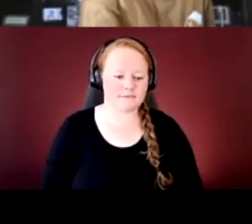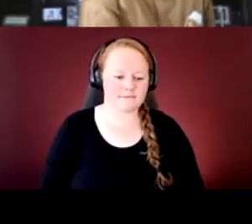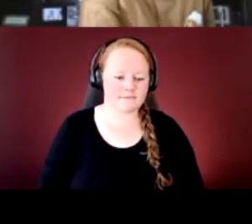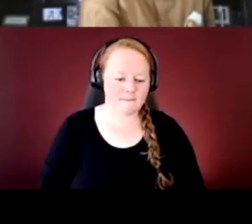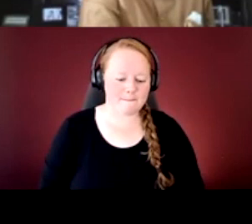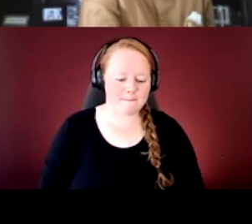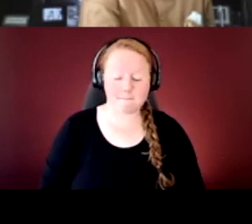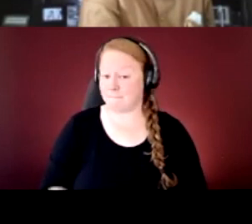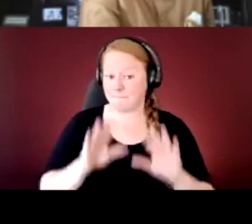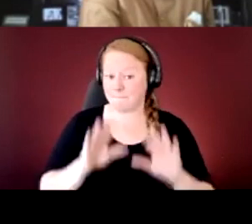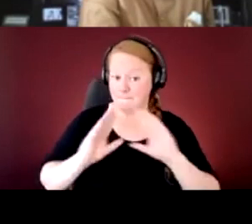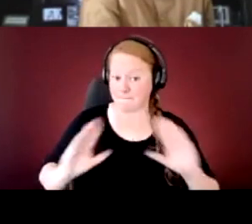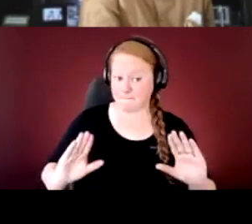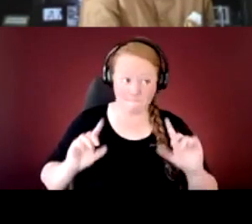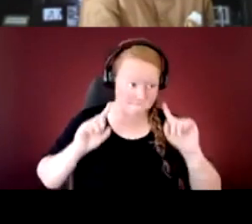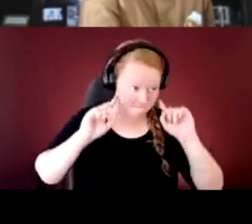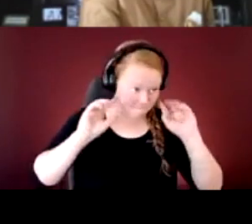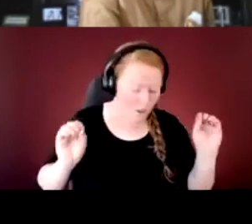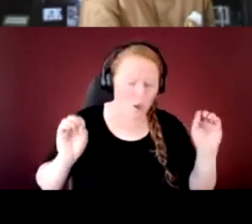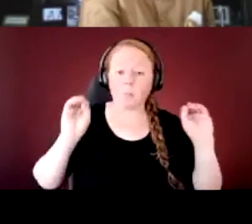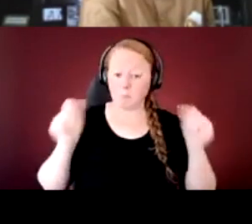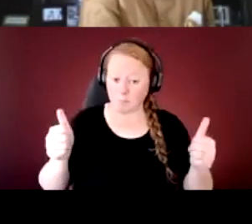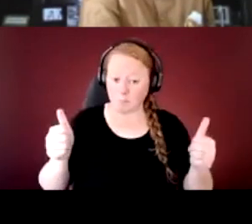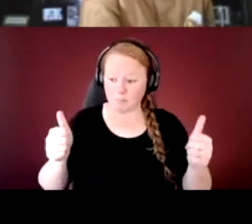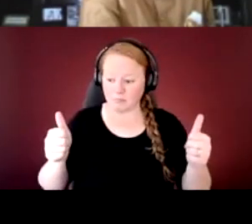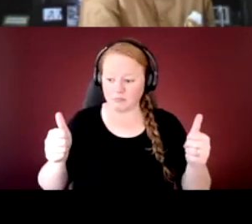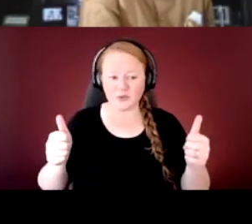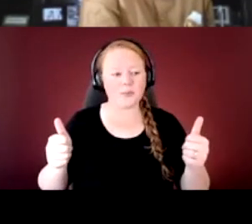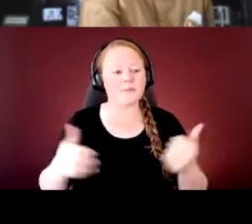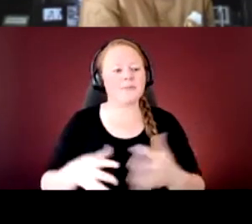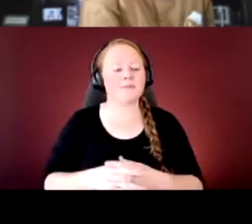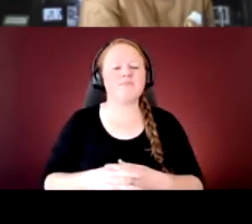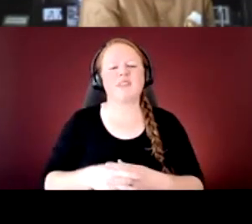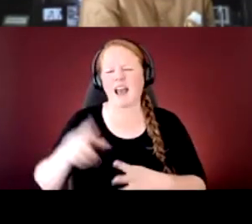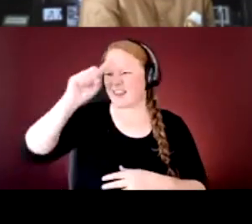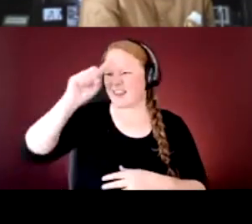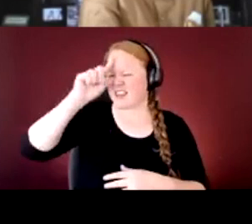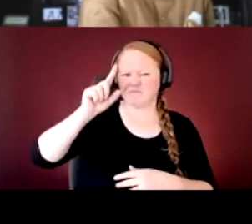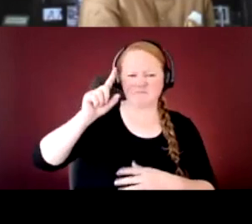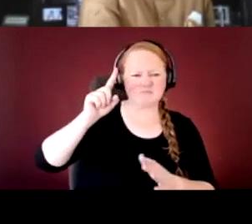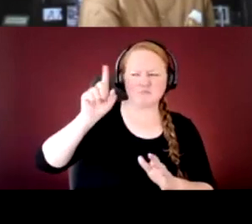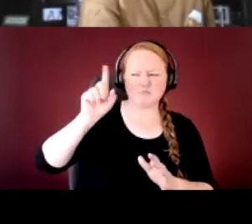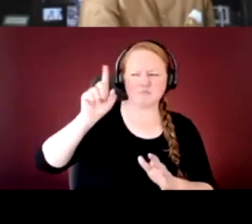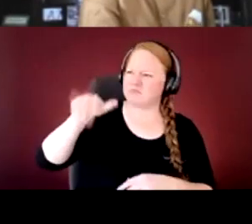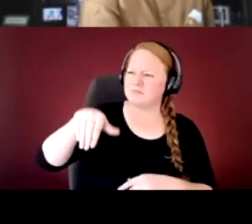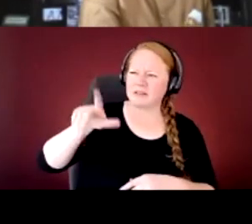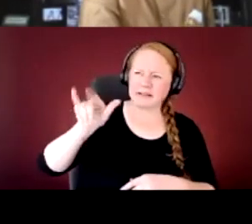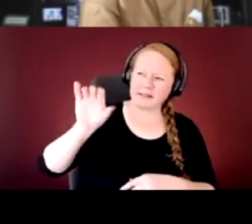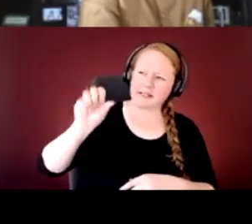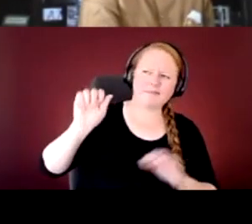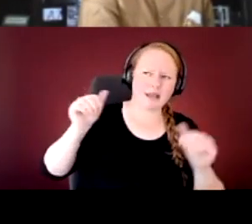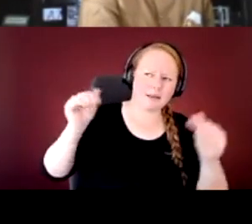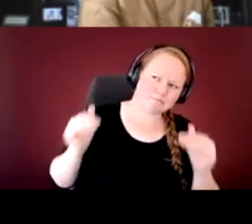All right. With that, I think, Lisa, we can move on to the next piece of our